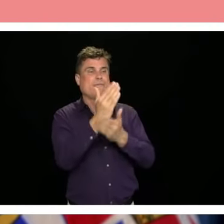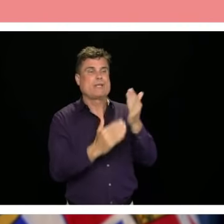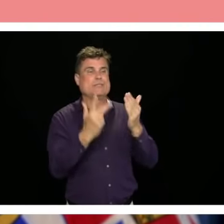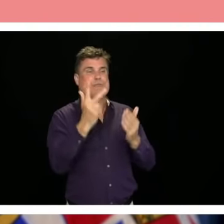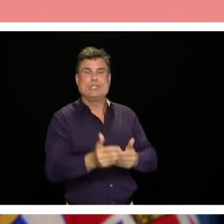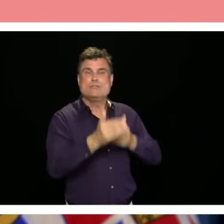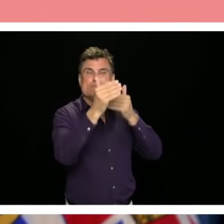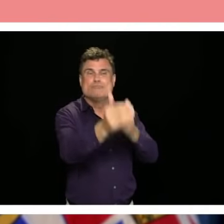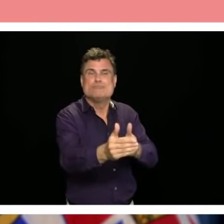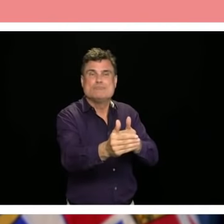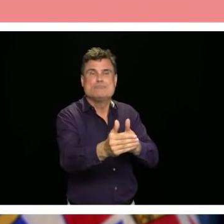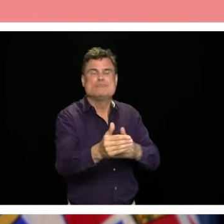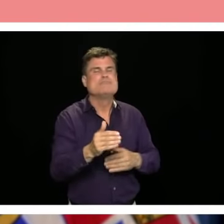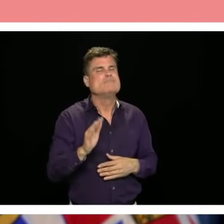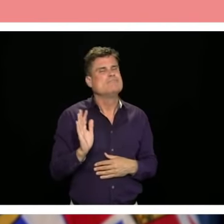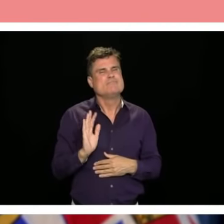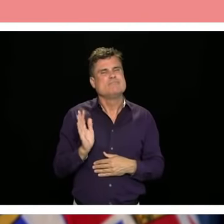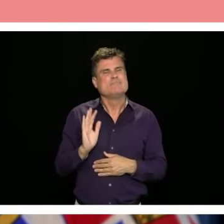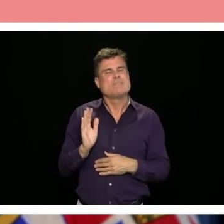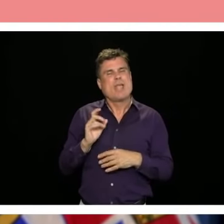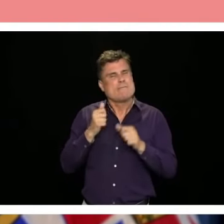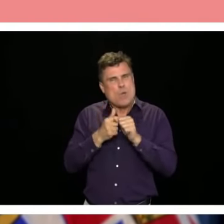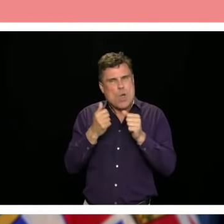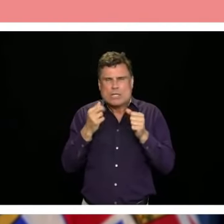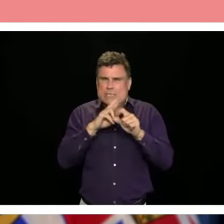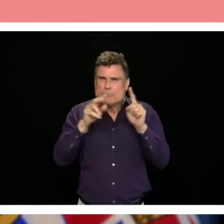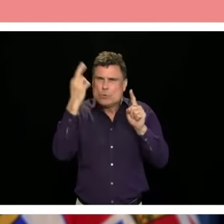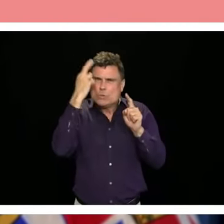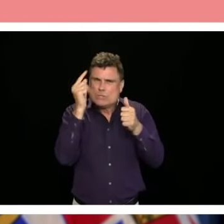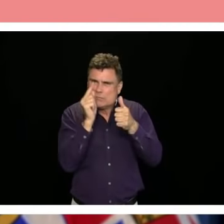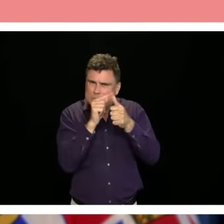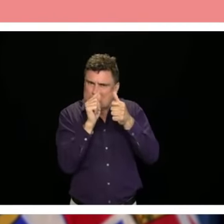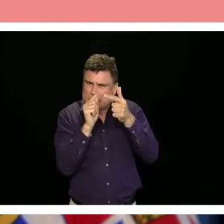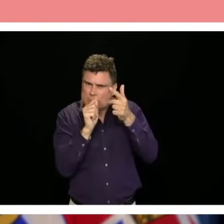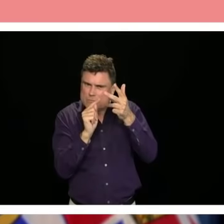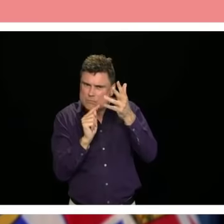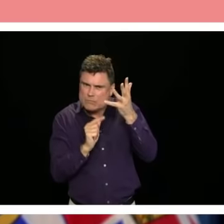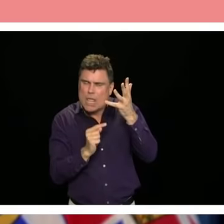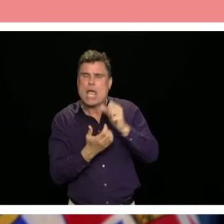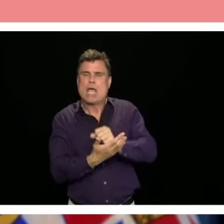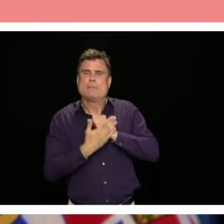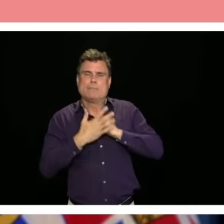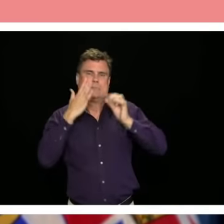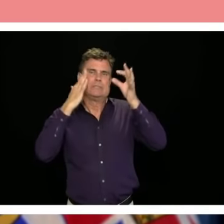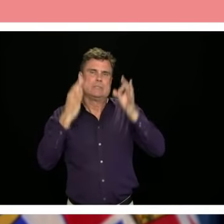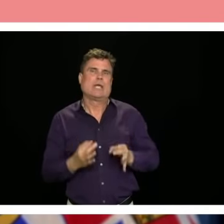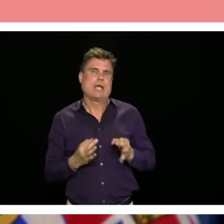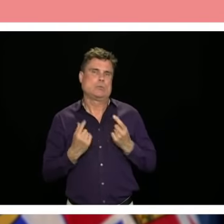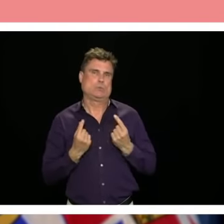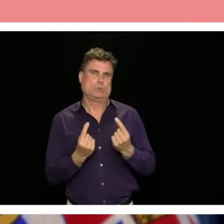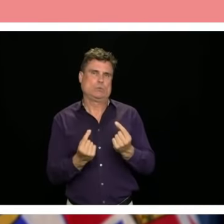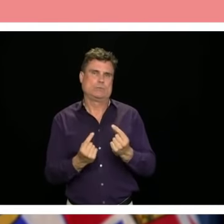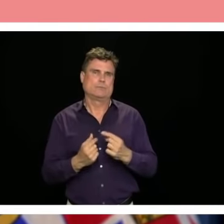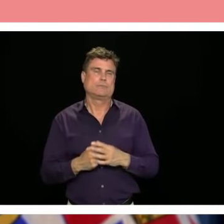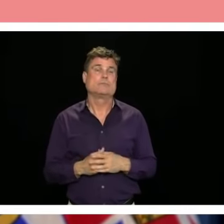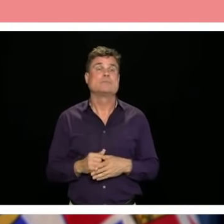that we're on. Like, is it a number? Is it a percentage? Is it a pace at which cases are growing or transmissions are growing?